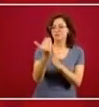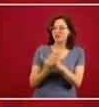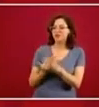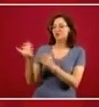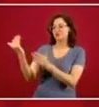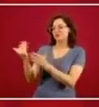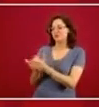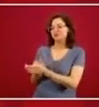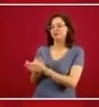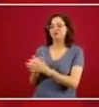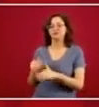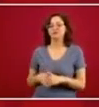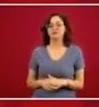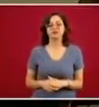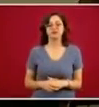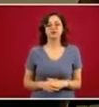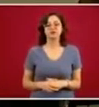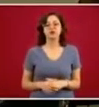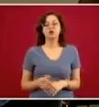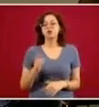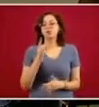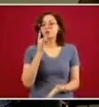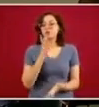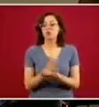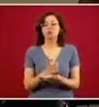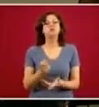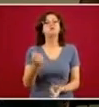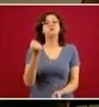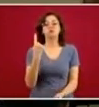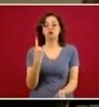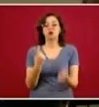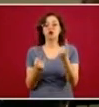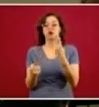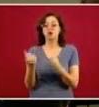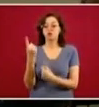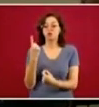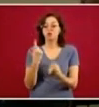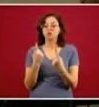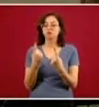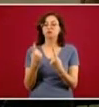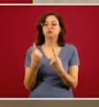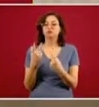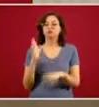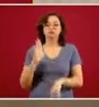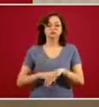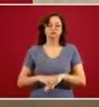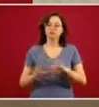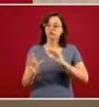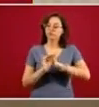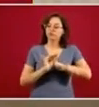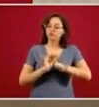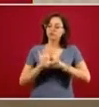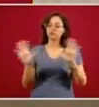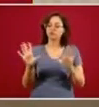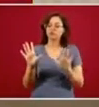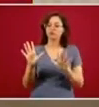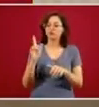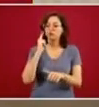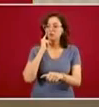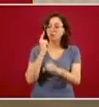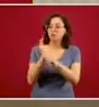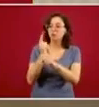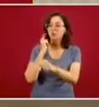understand your position, but we have to reduce the activities to our utmost degree